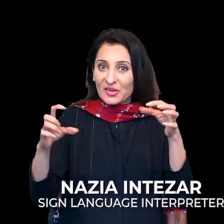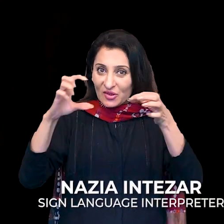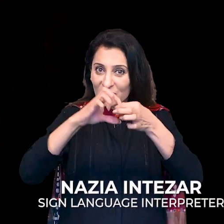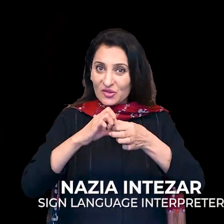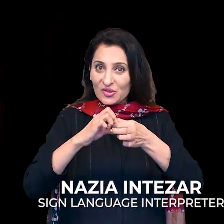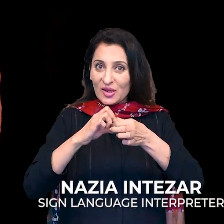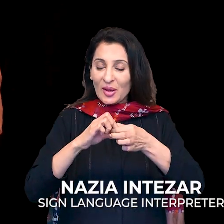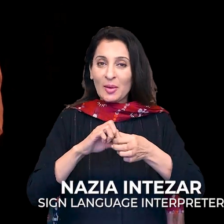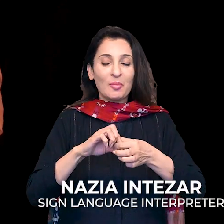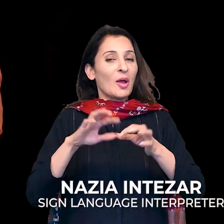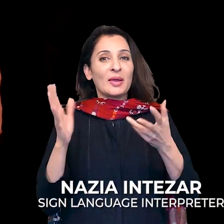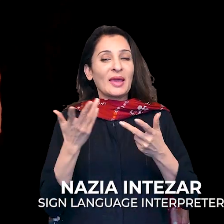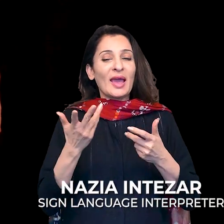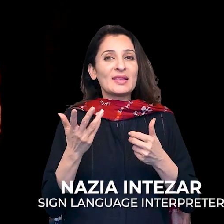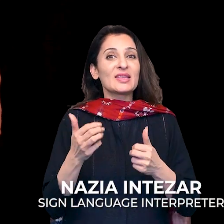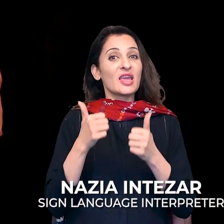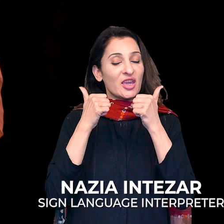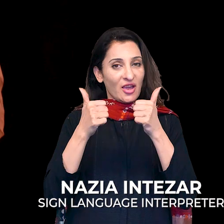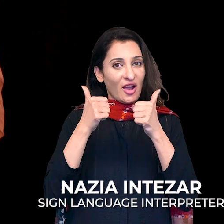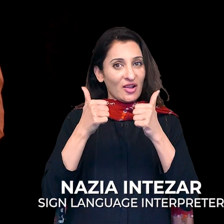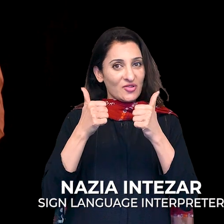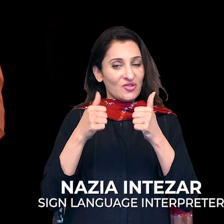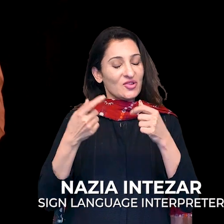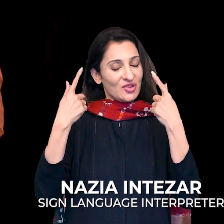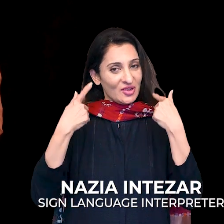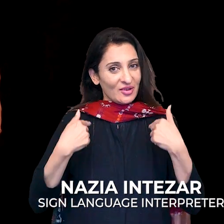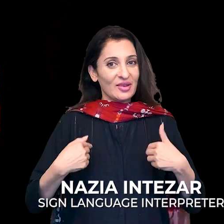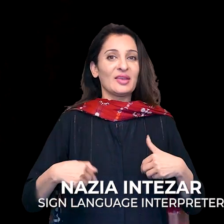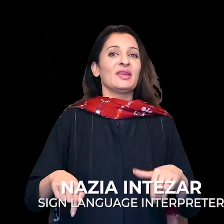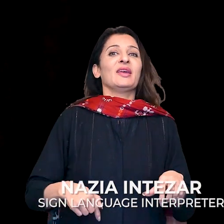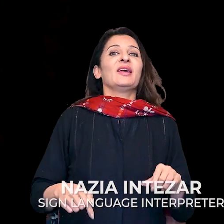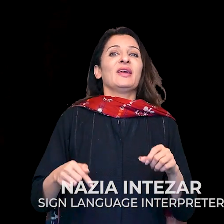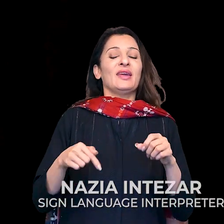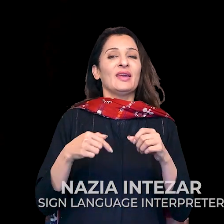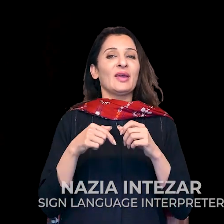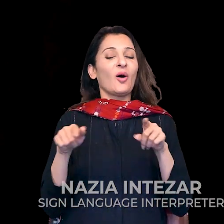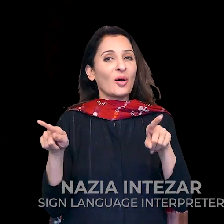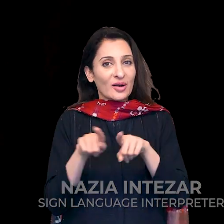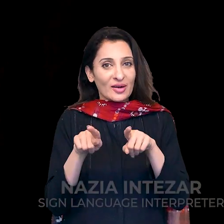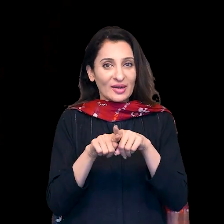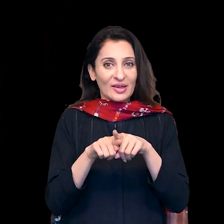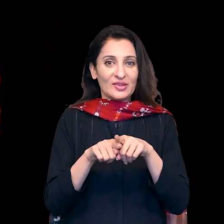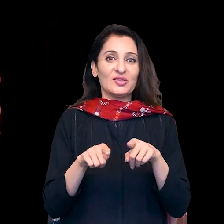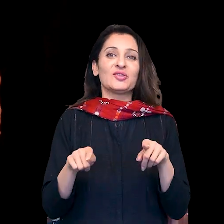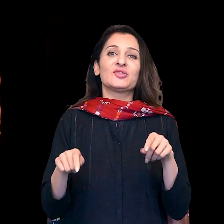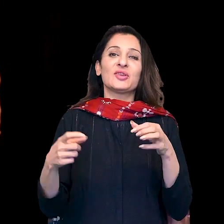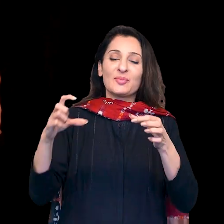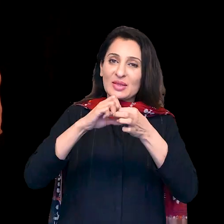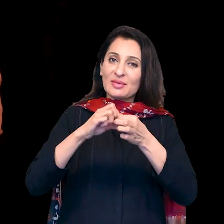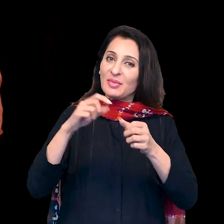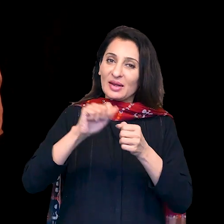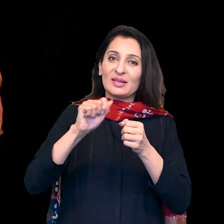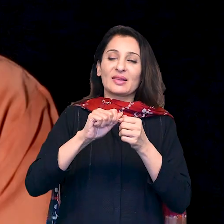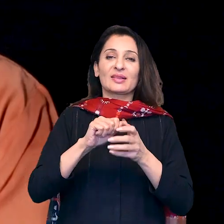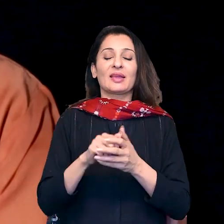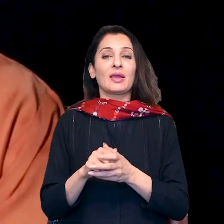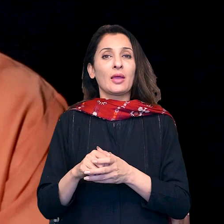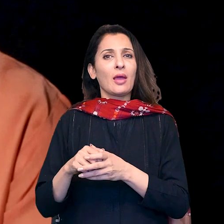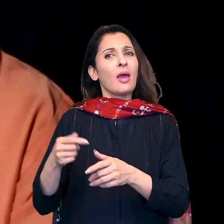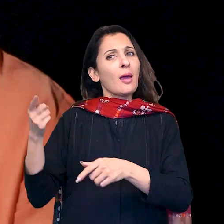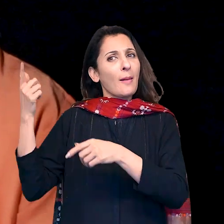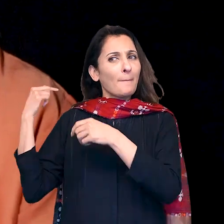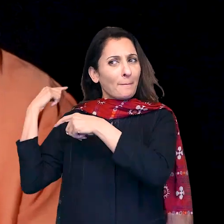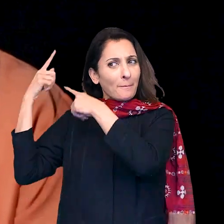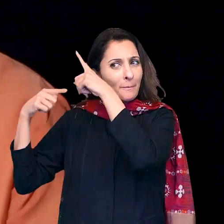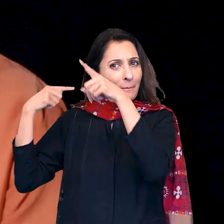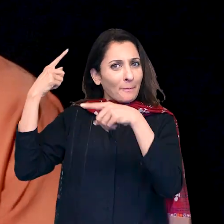relationships, how to foster healthy patterns in our relationships, and how to identify unhealthy patterns in the relationship. Over the